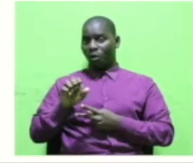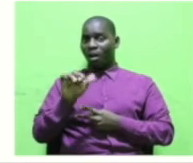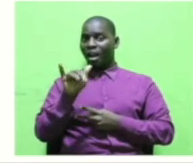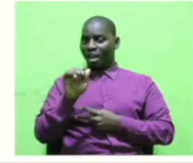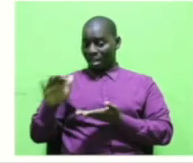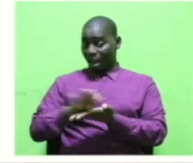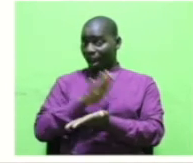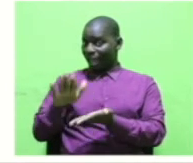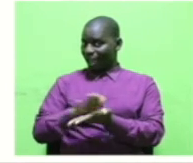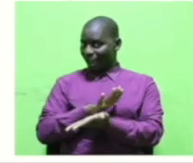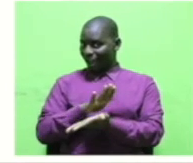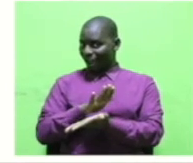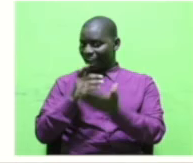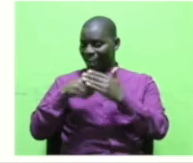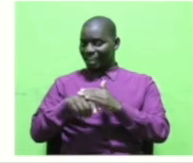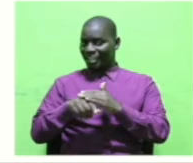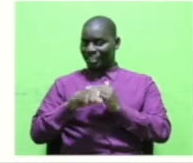the pericardium.